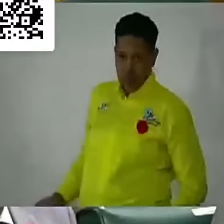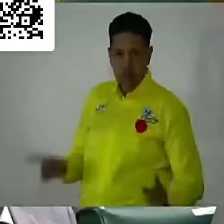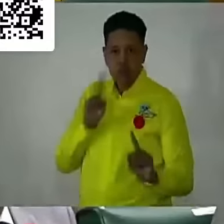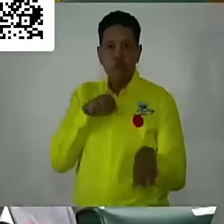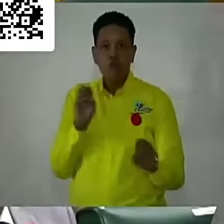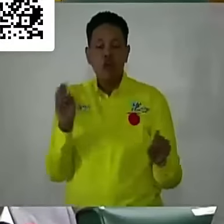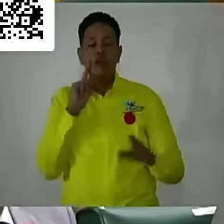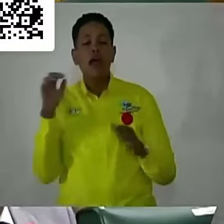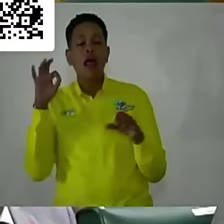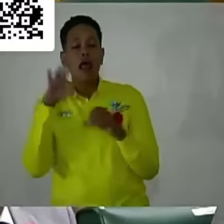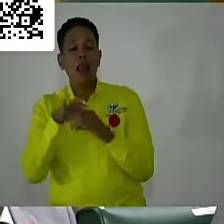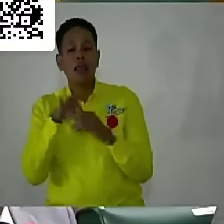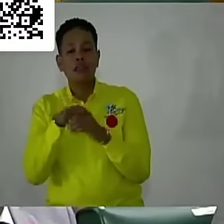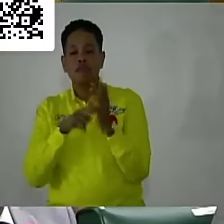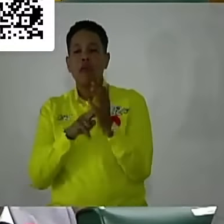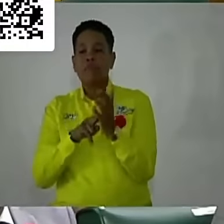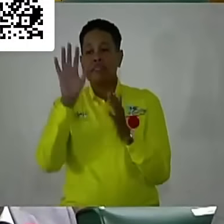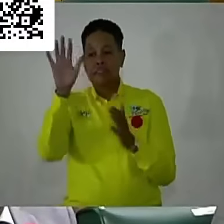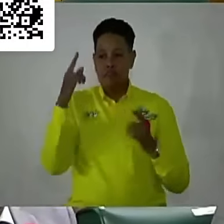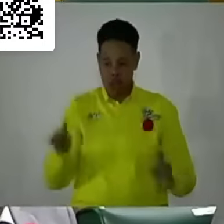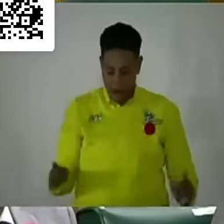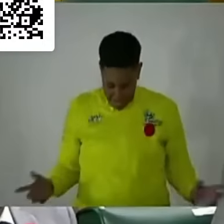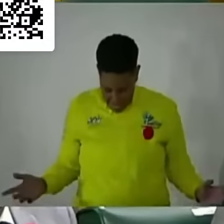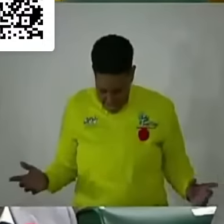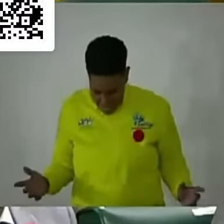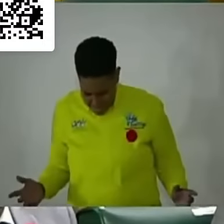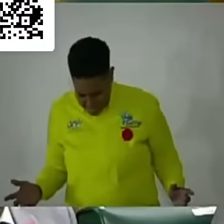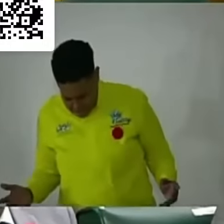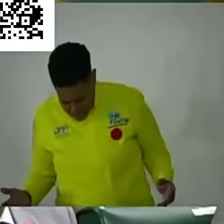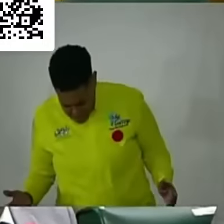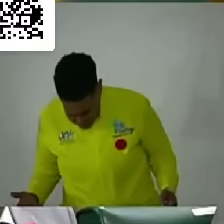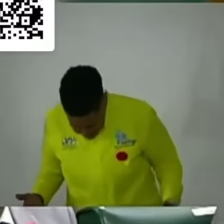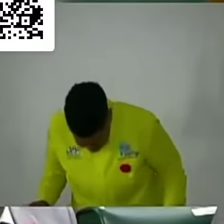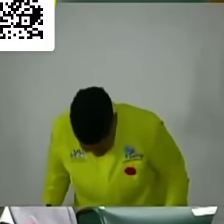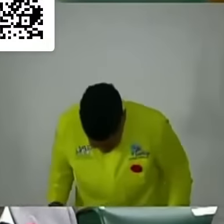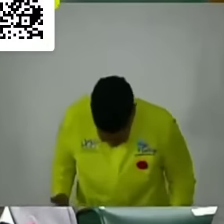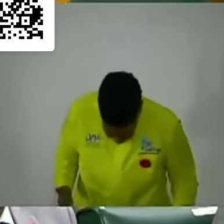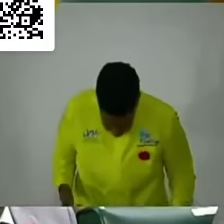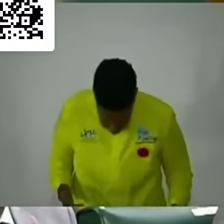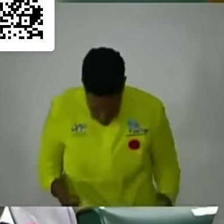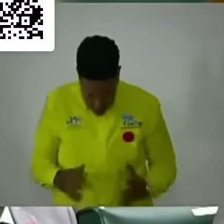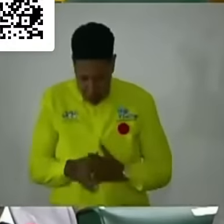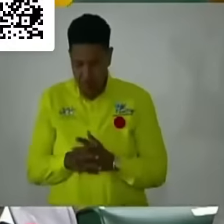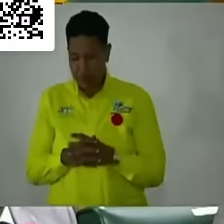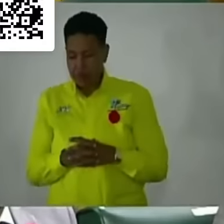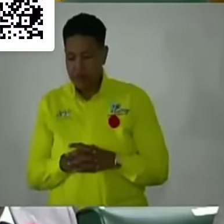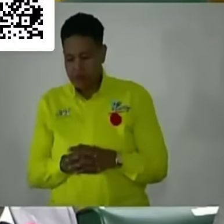elected representative of the people. So, Madam Speaker, I